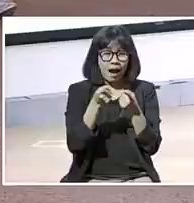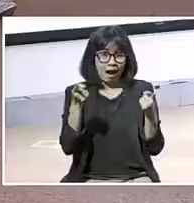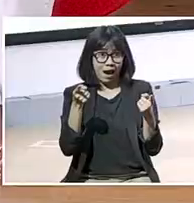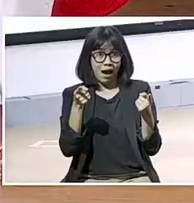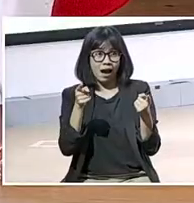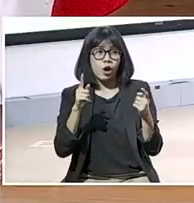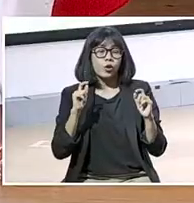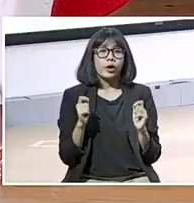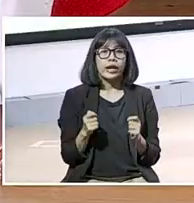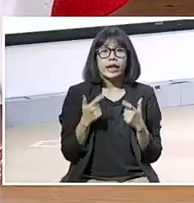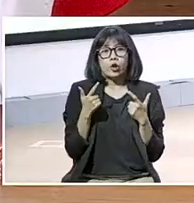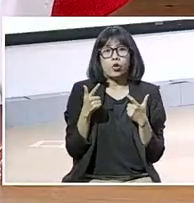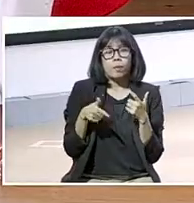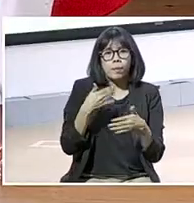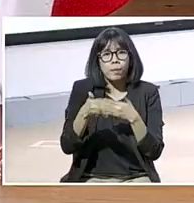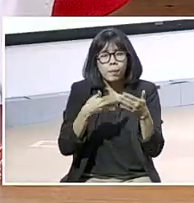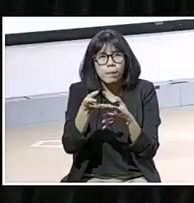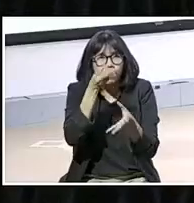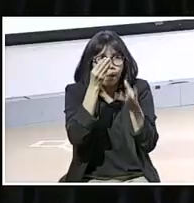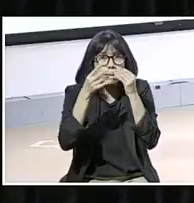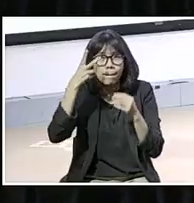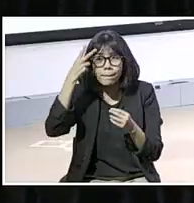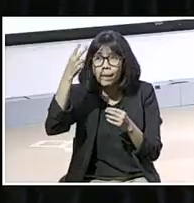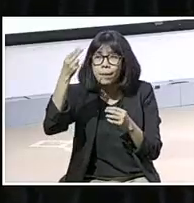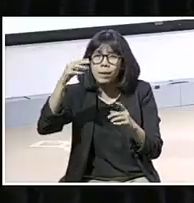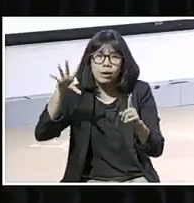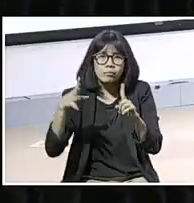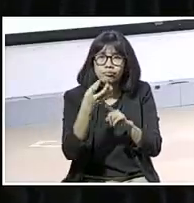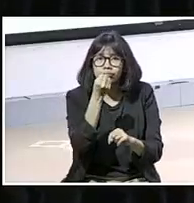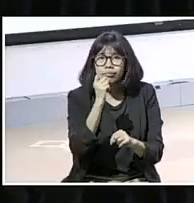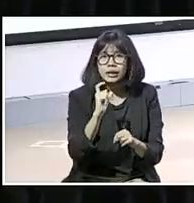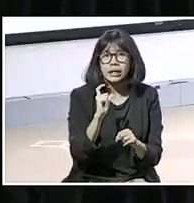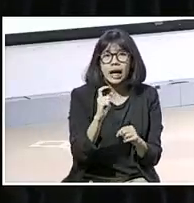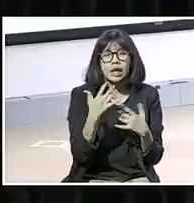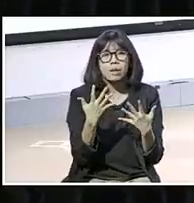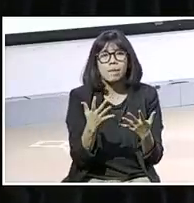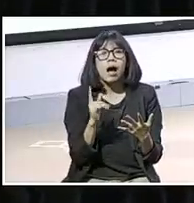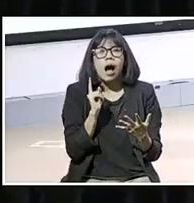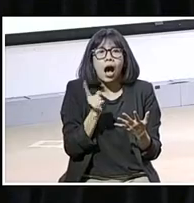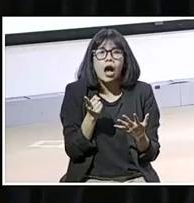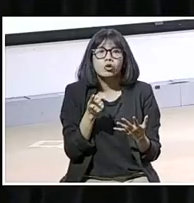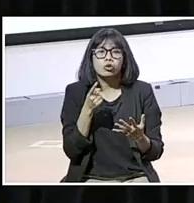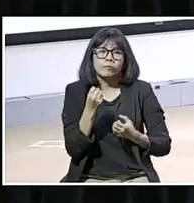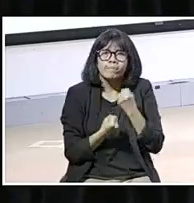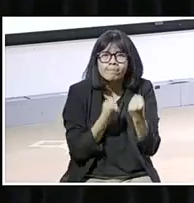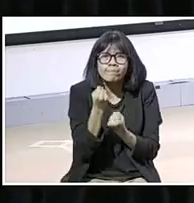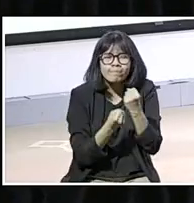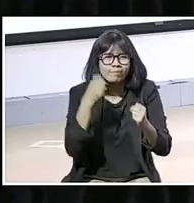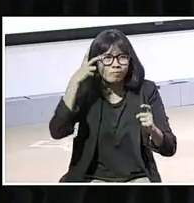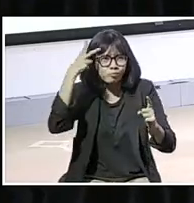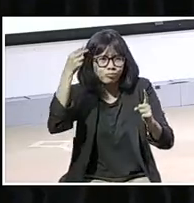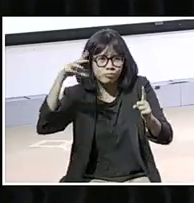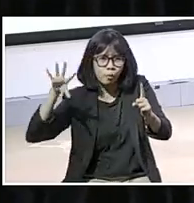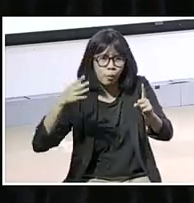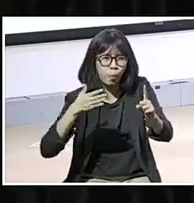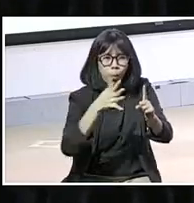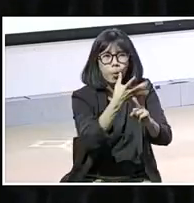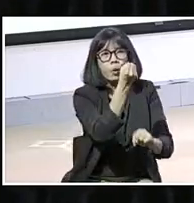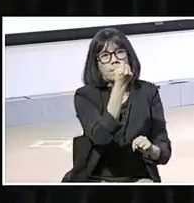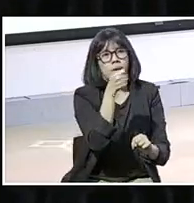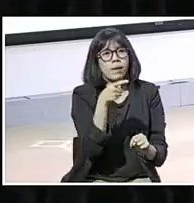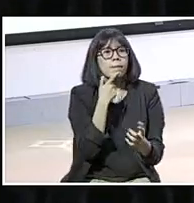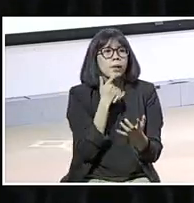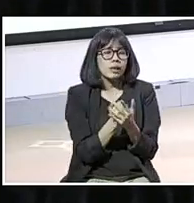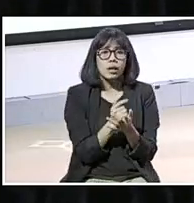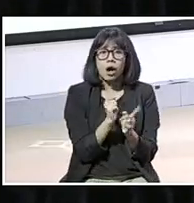life, you're either going to accomplish your dream, or you're going to help someone else accomplish their dream. So we would rather you accomplish your dream. And